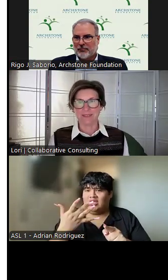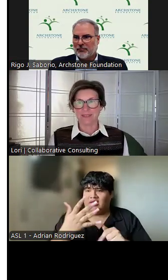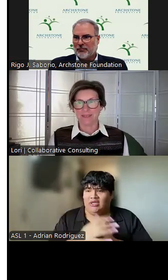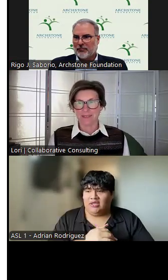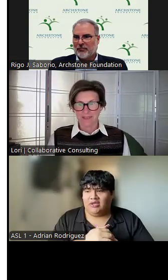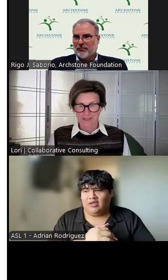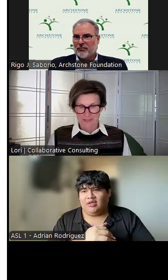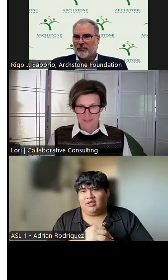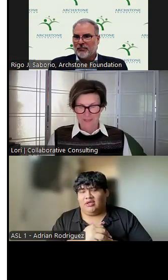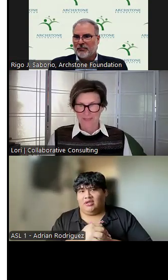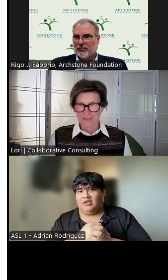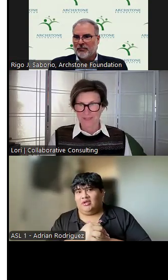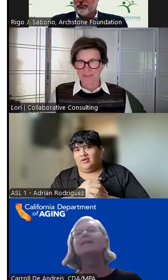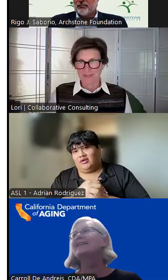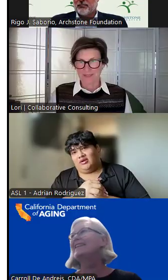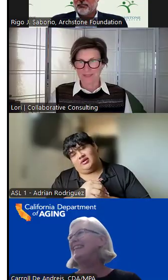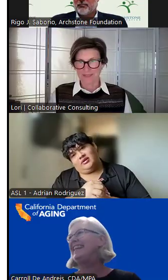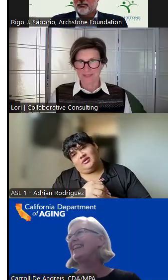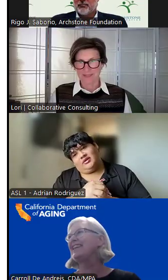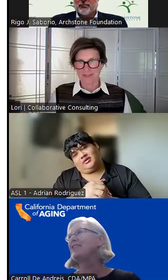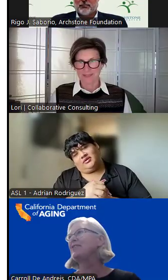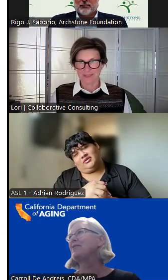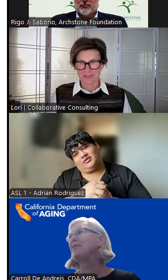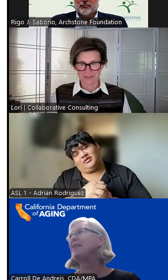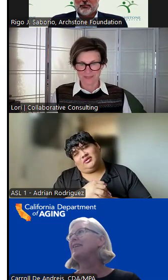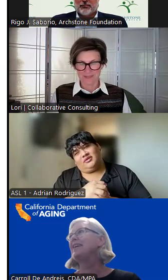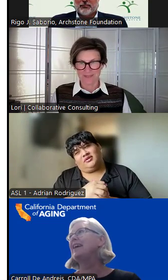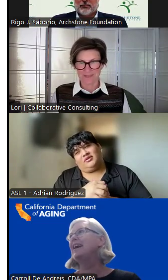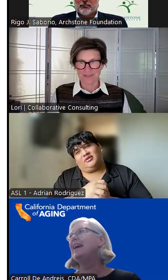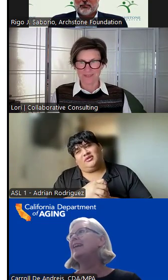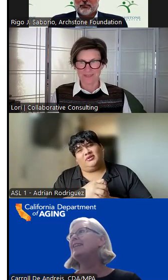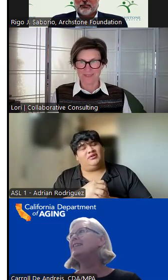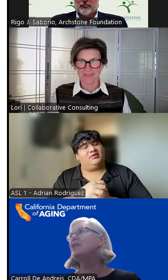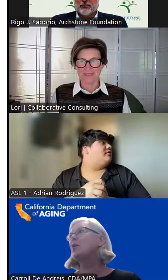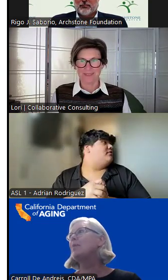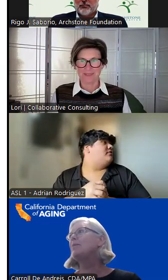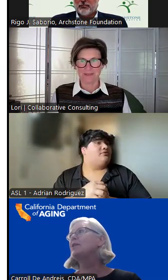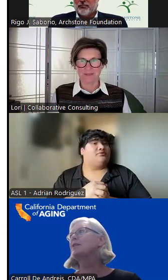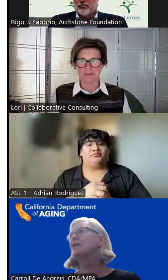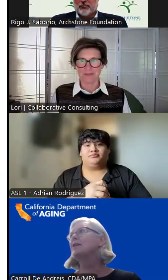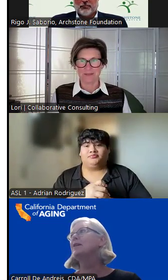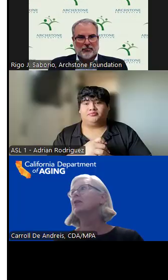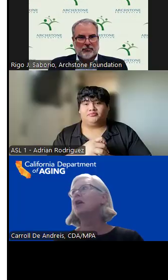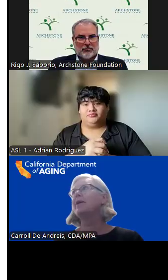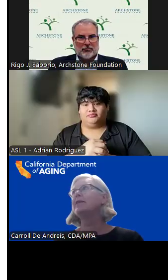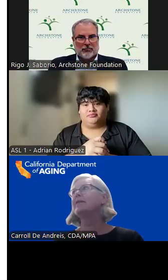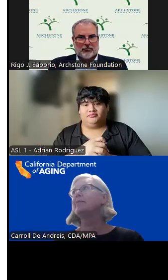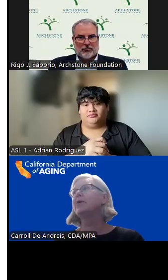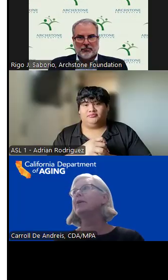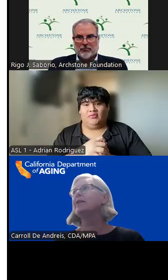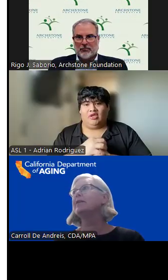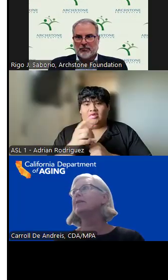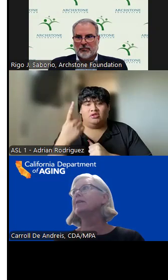on. Thank you. This is our public